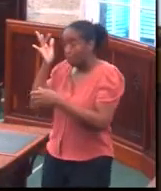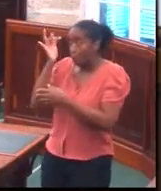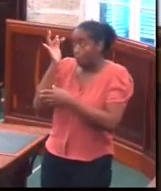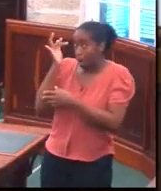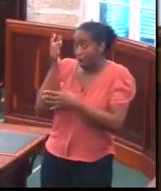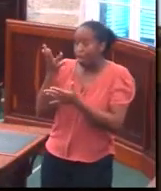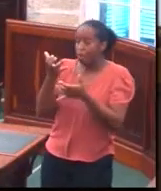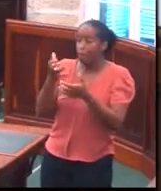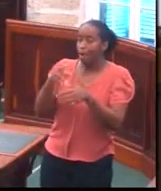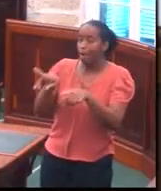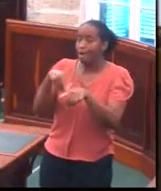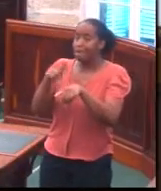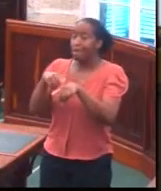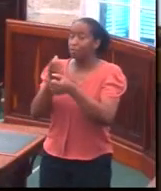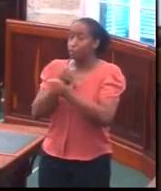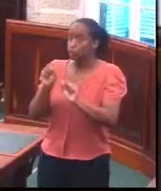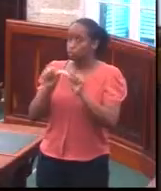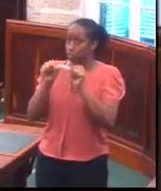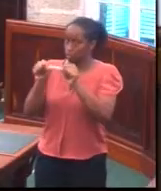Now, the